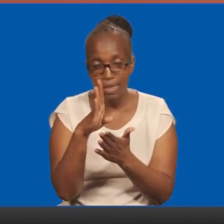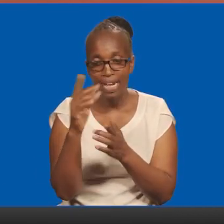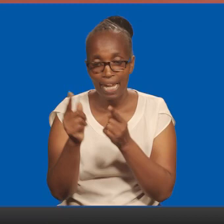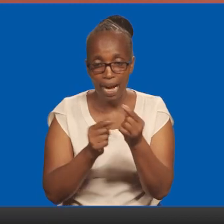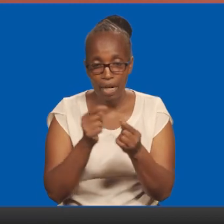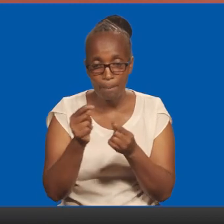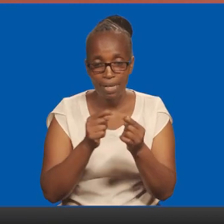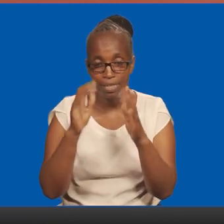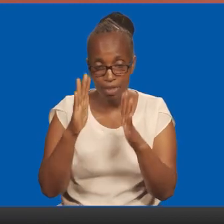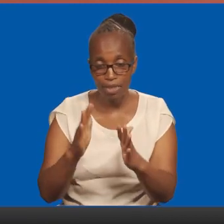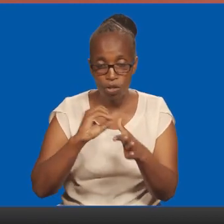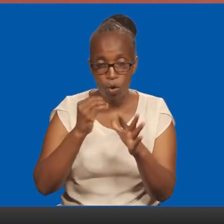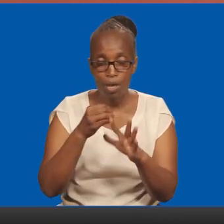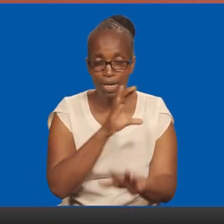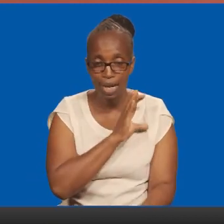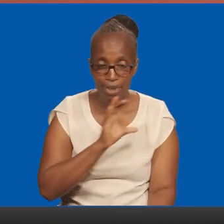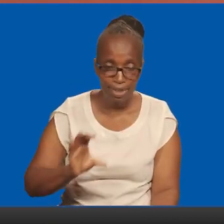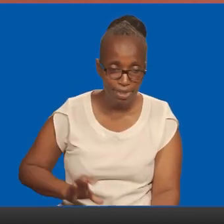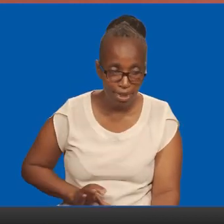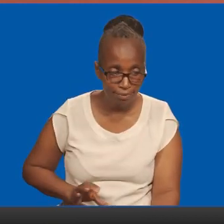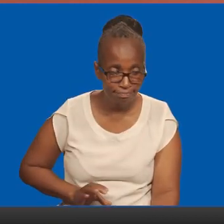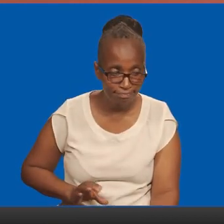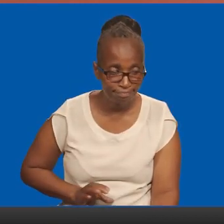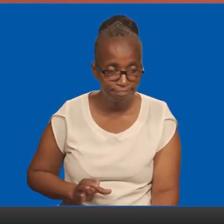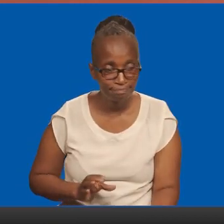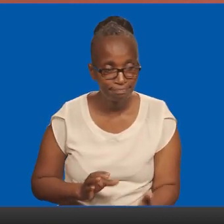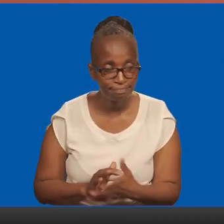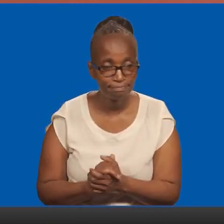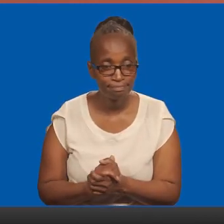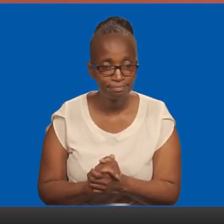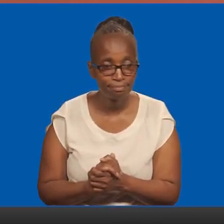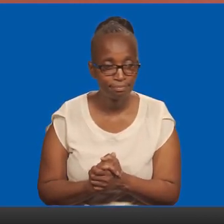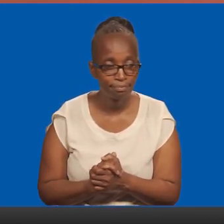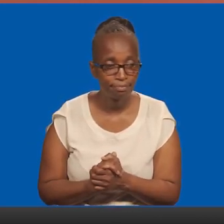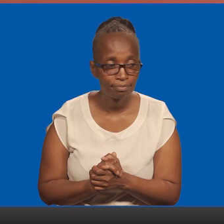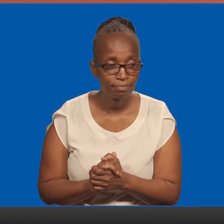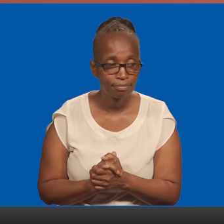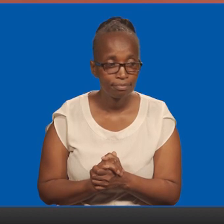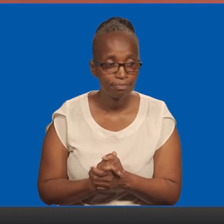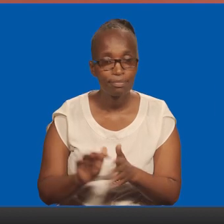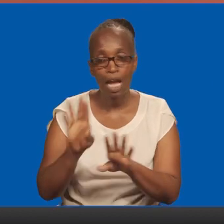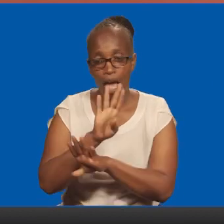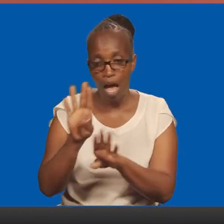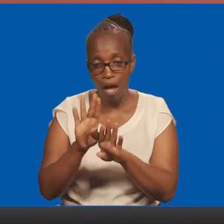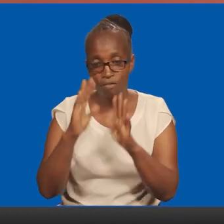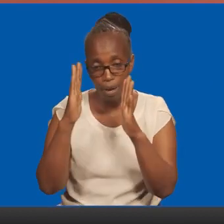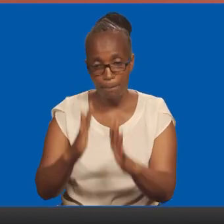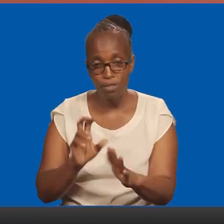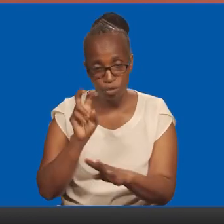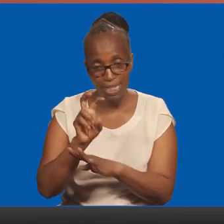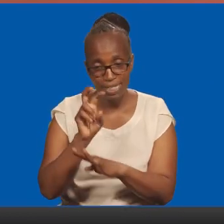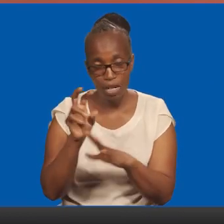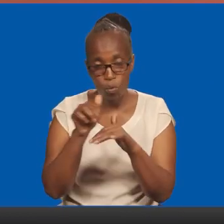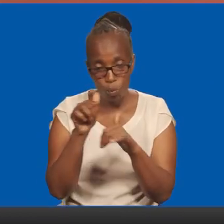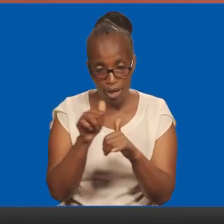Christian, anavaa mavazi na anapika ile saluti ya sababu nami, Jumapili, kila mtu anaona, hakika,